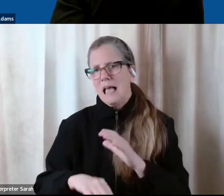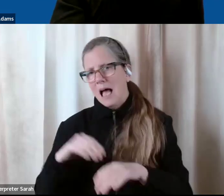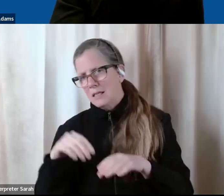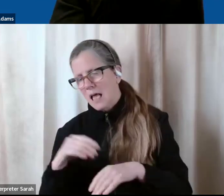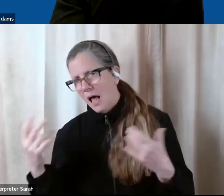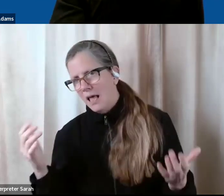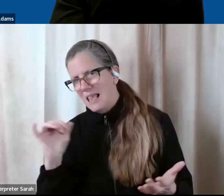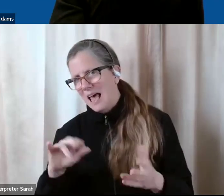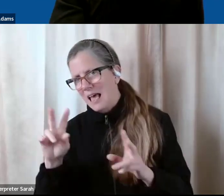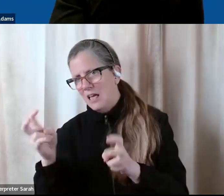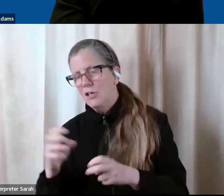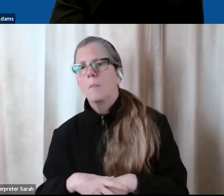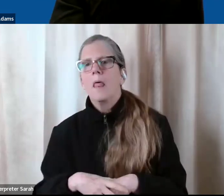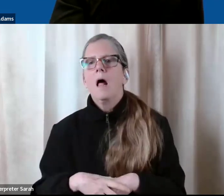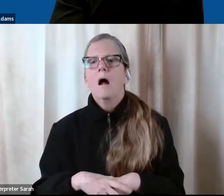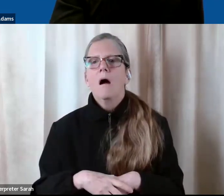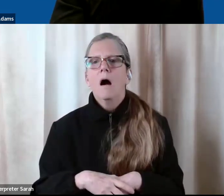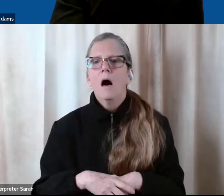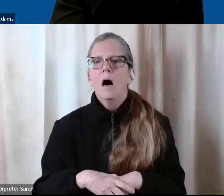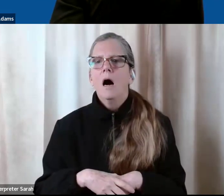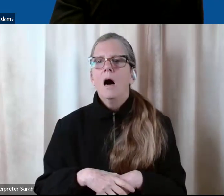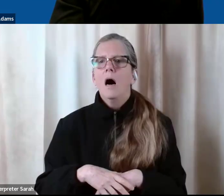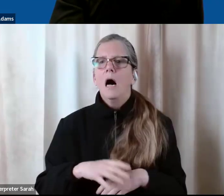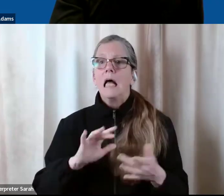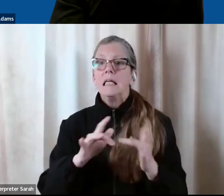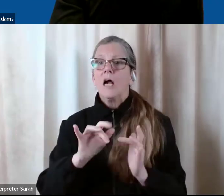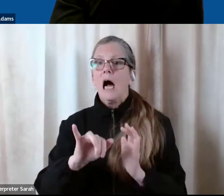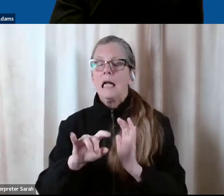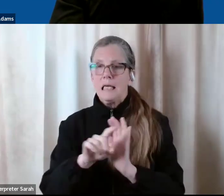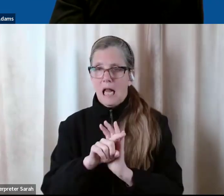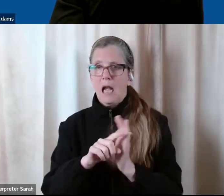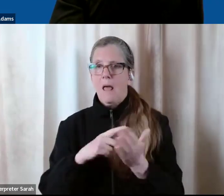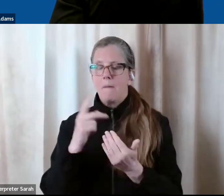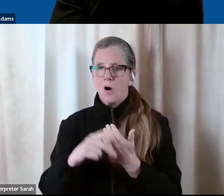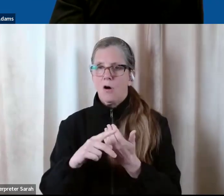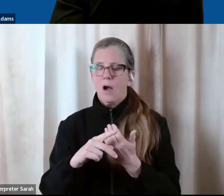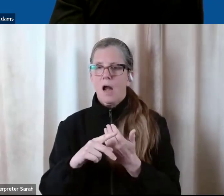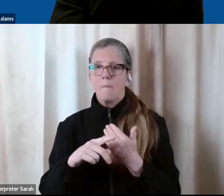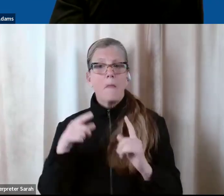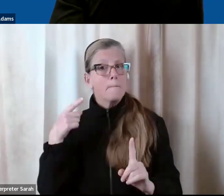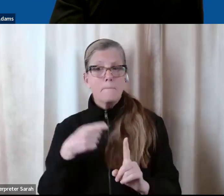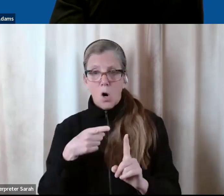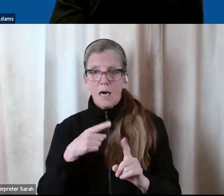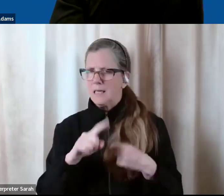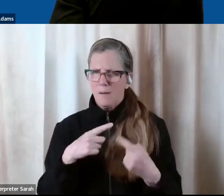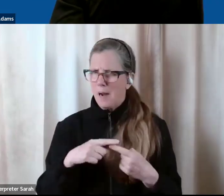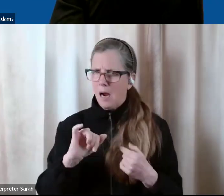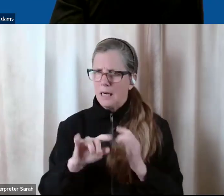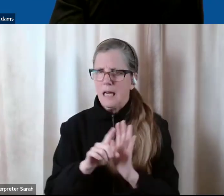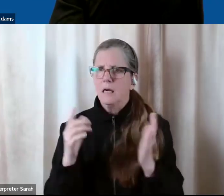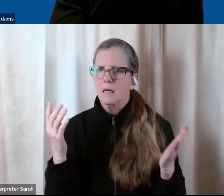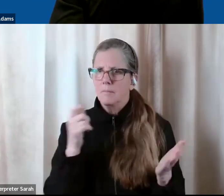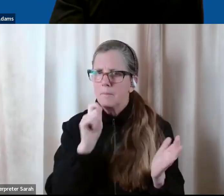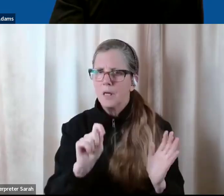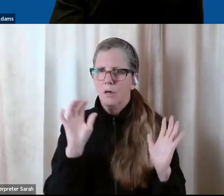base, like the digital identity program is essentially about identity, which means that, regardless